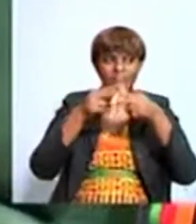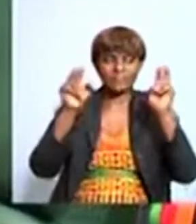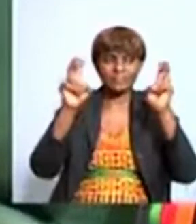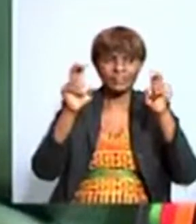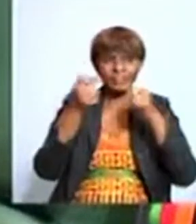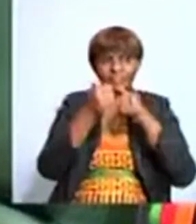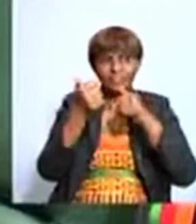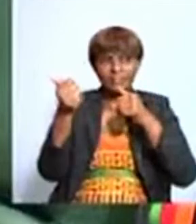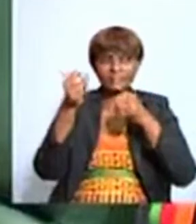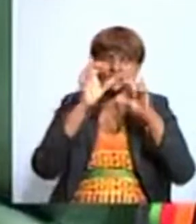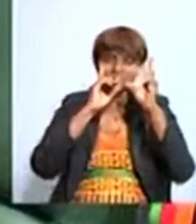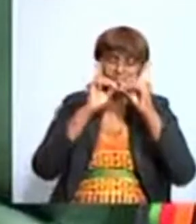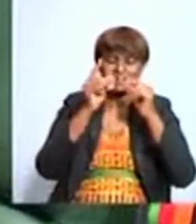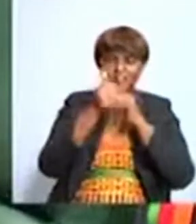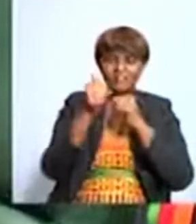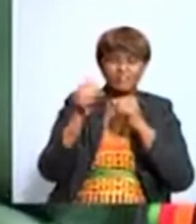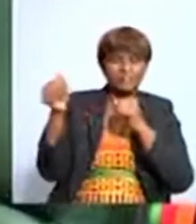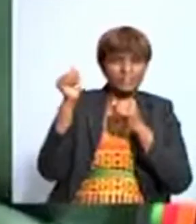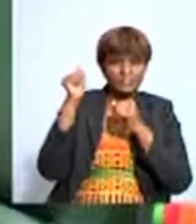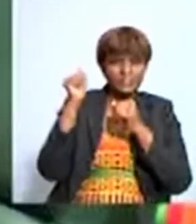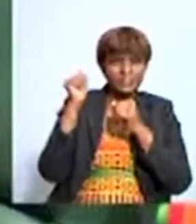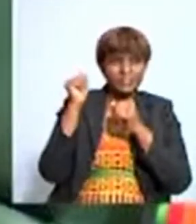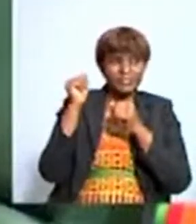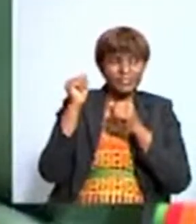amendment, any debate, any objection?